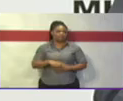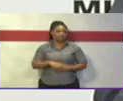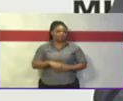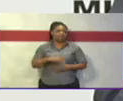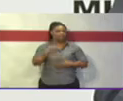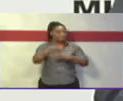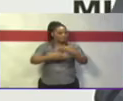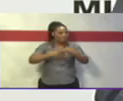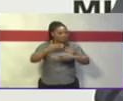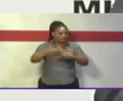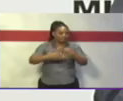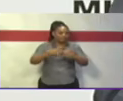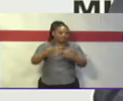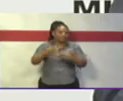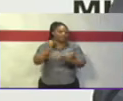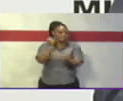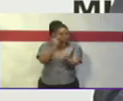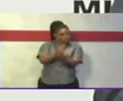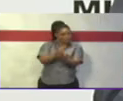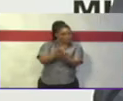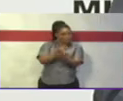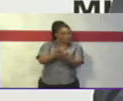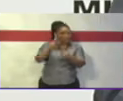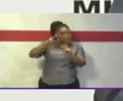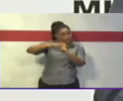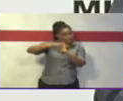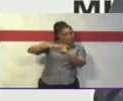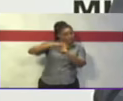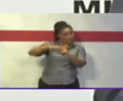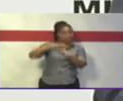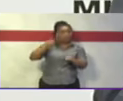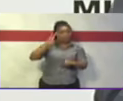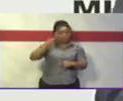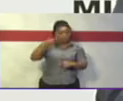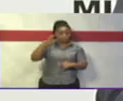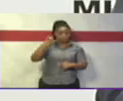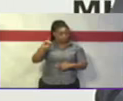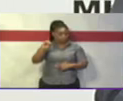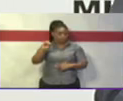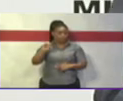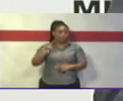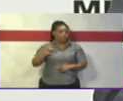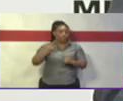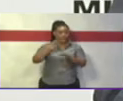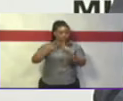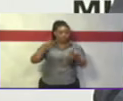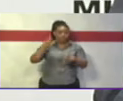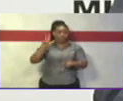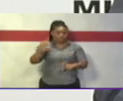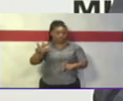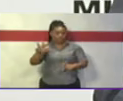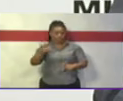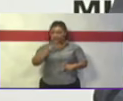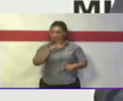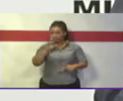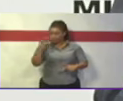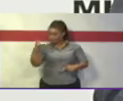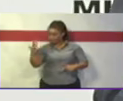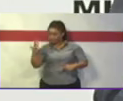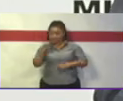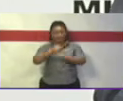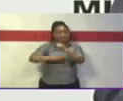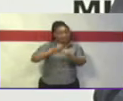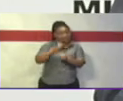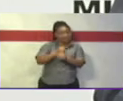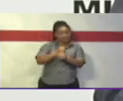to WHO, as far as I am aware, for the age group 3 to 17 years of age, in addition to, of course, Pfizer and Moderna,